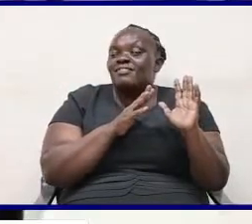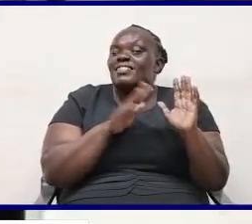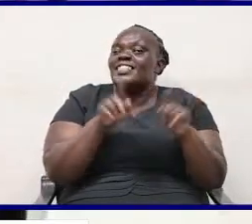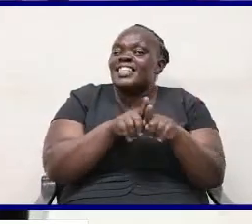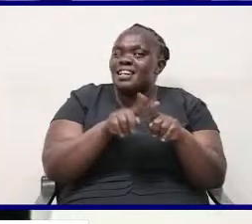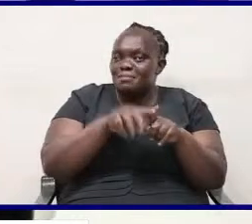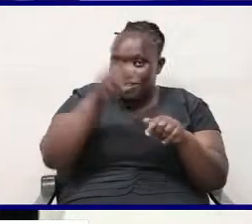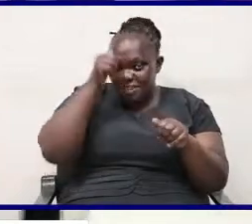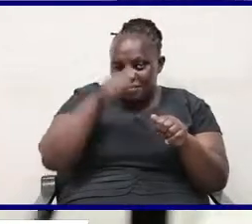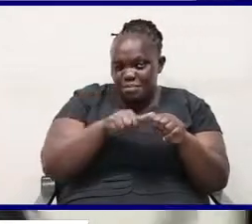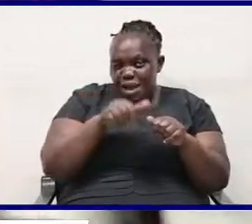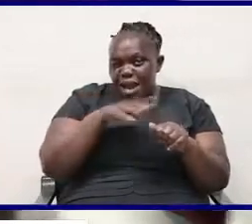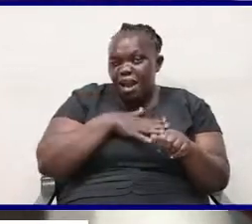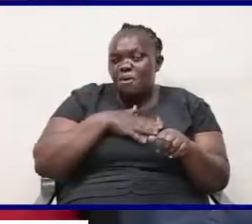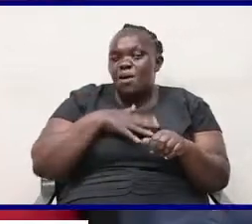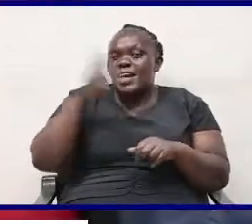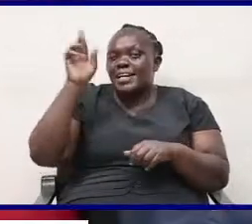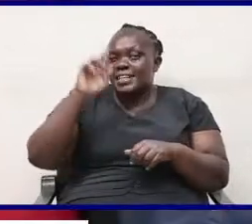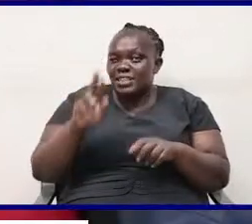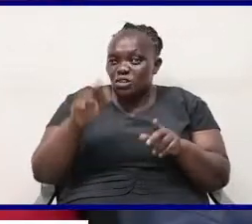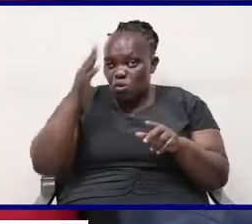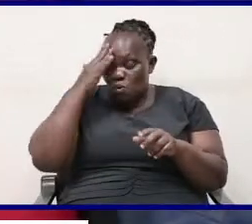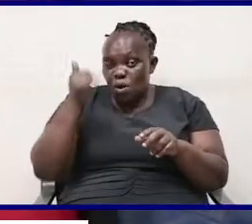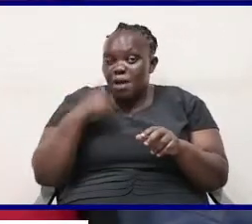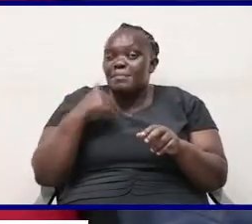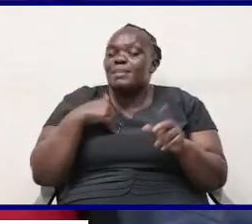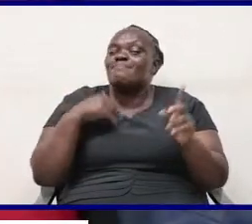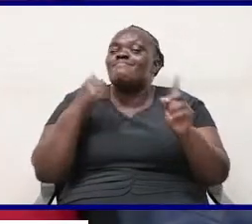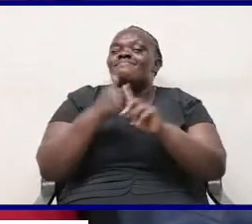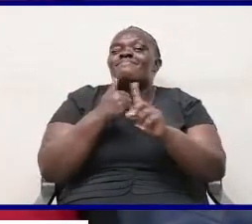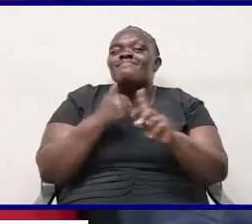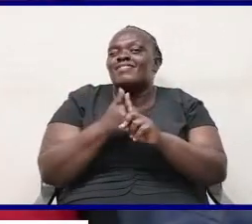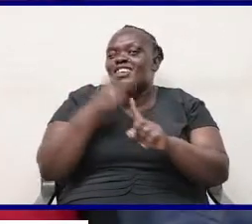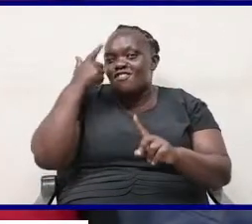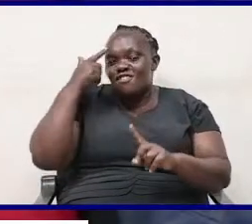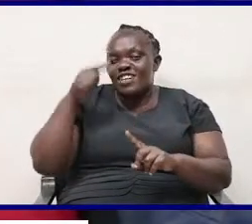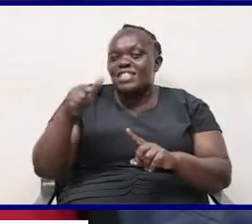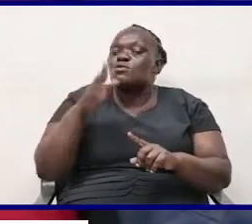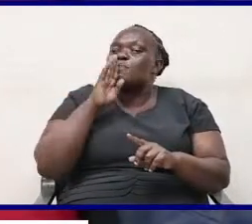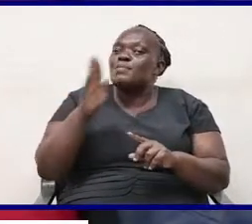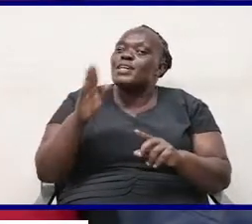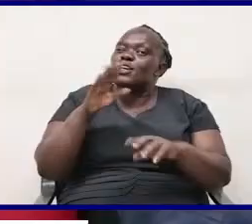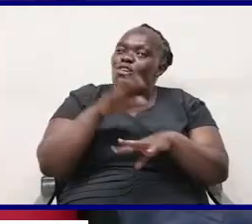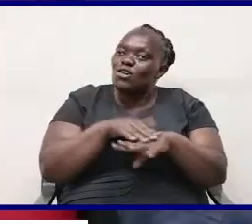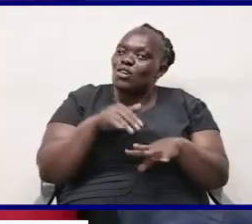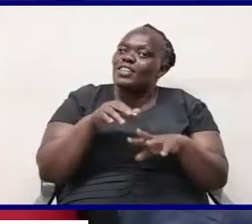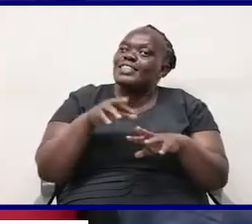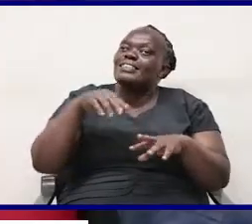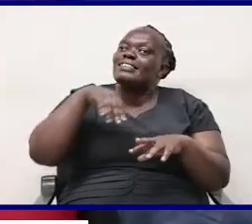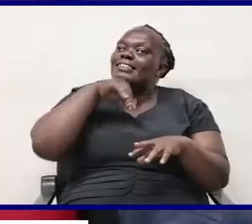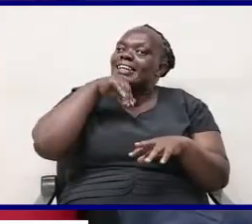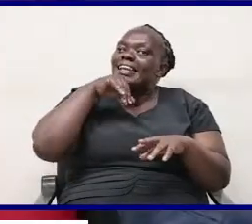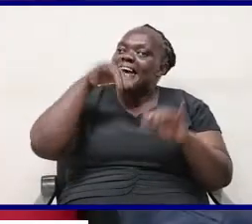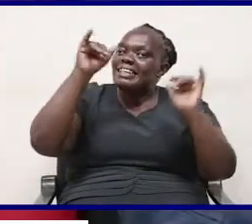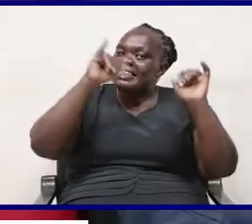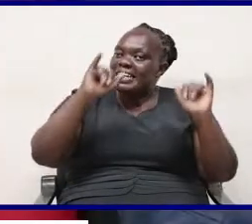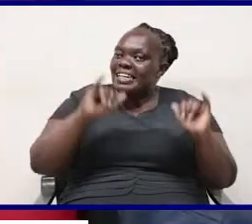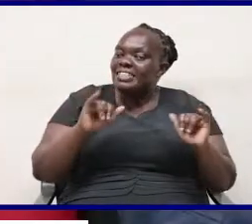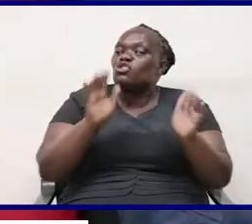That's remember our legend, huh? Yeah, because I'm really lobbying for it to be called Raila Amolo Odinga